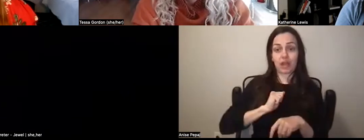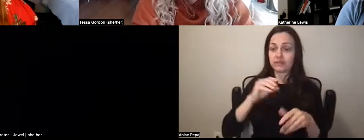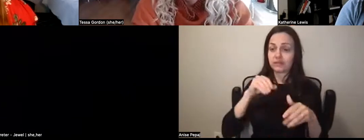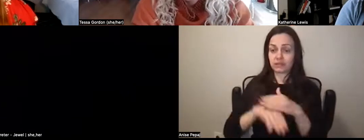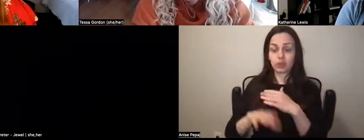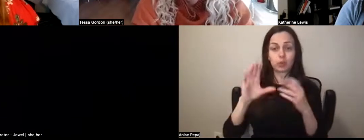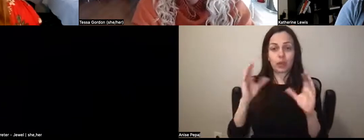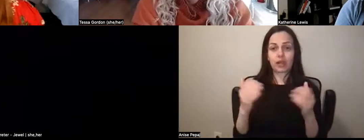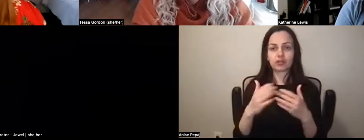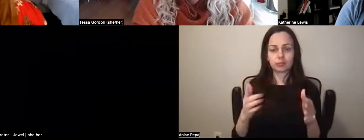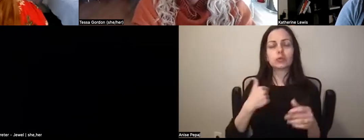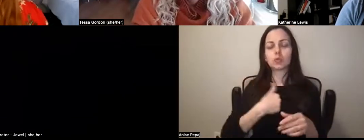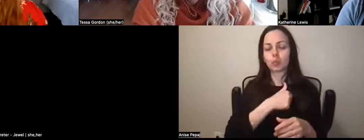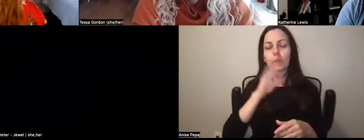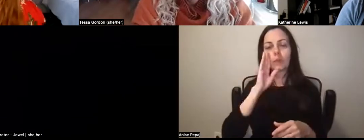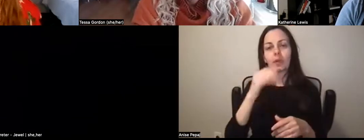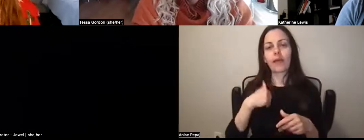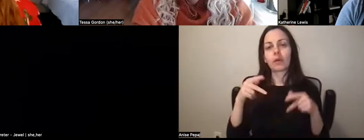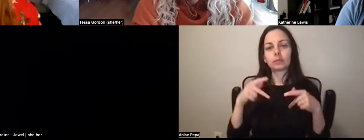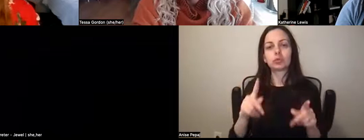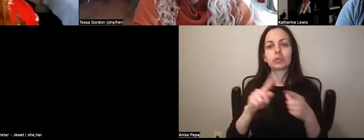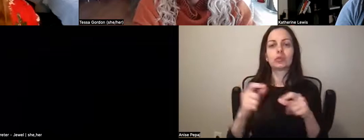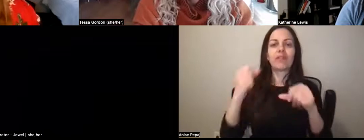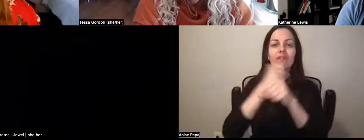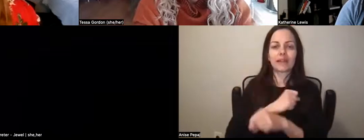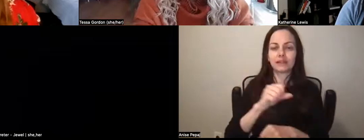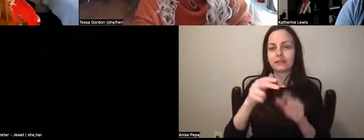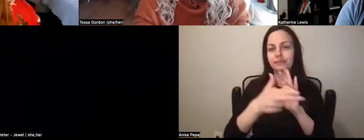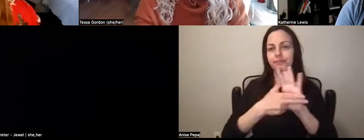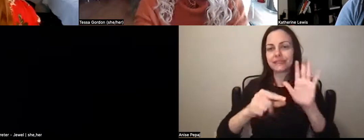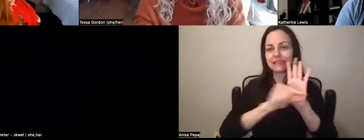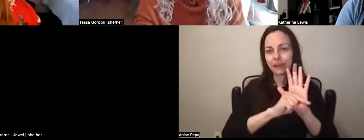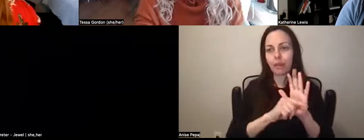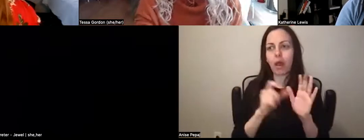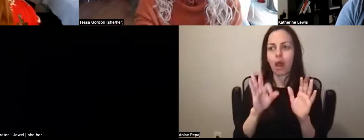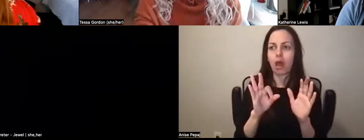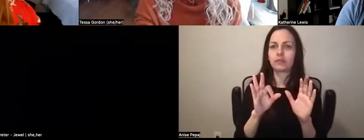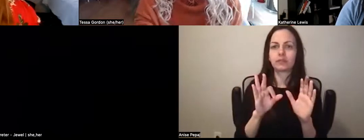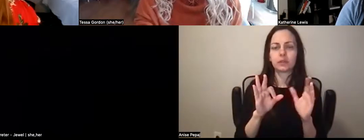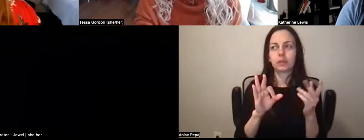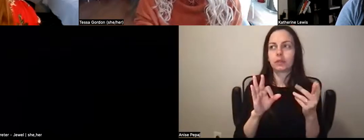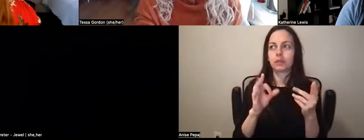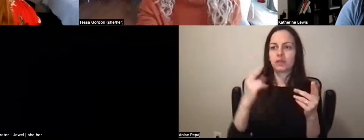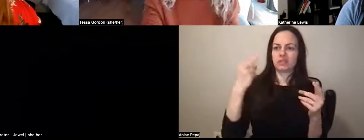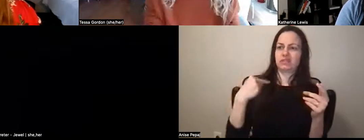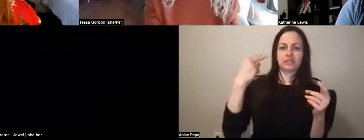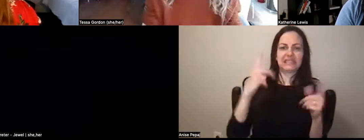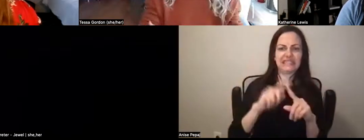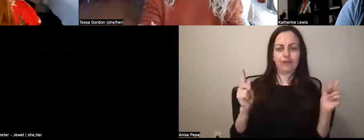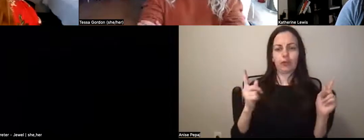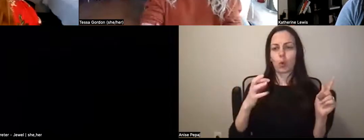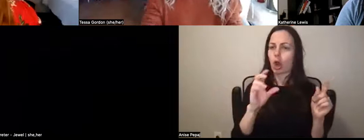get an opportunity to really fight the stigma of being seen just as different or as